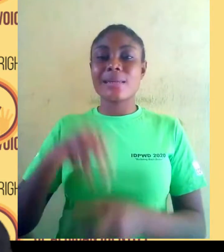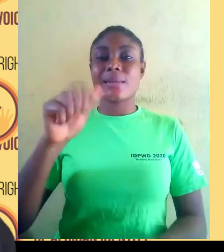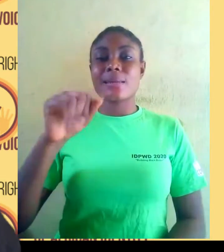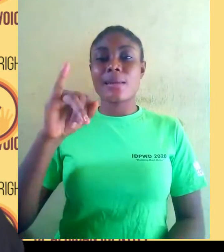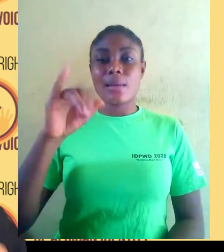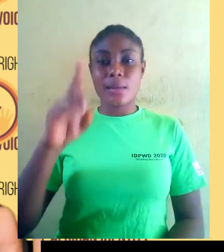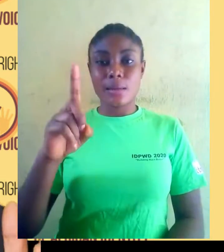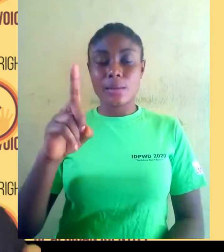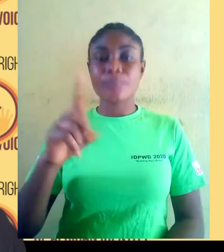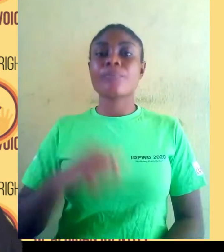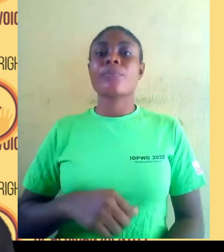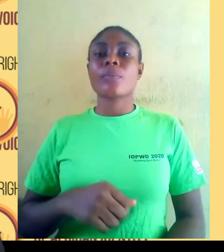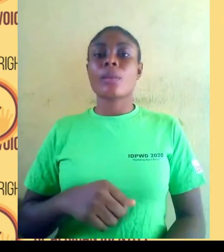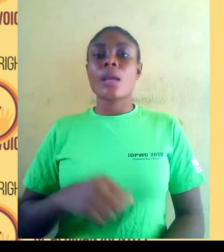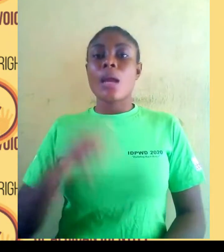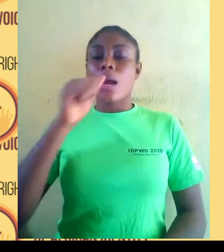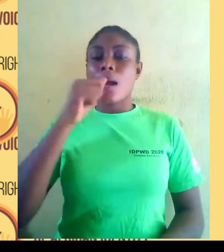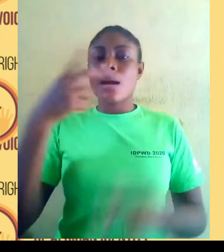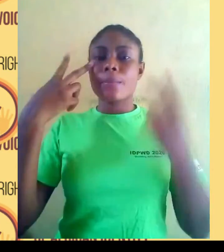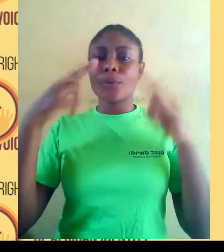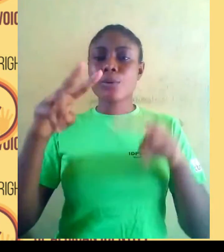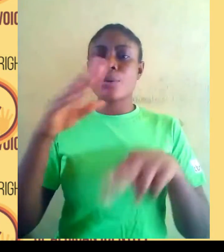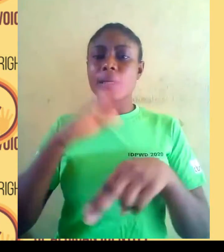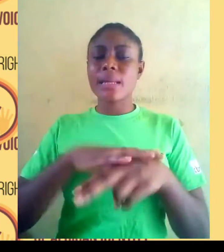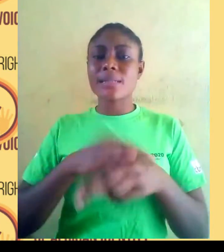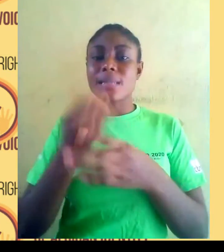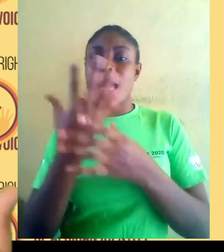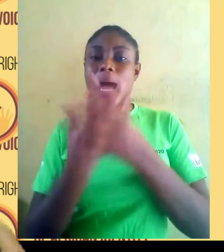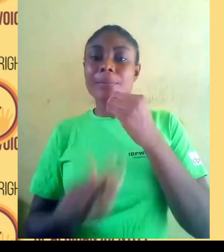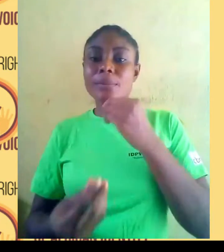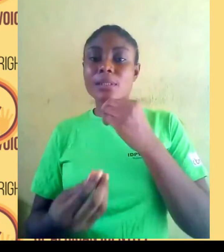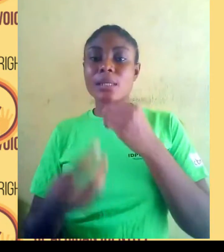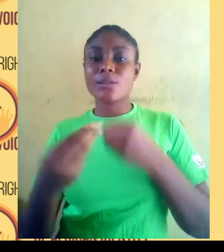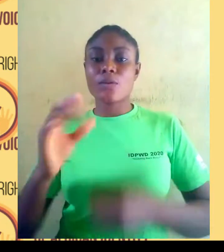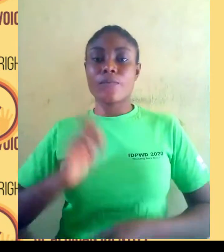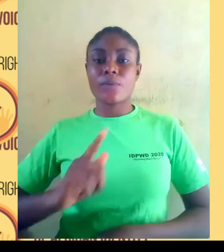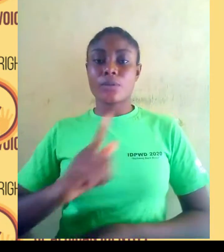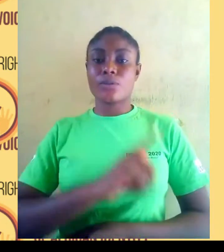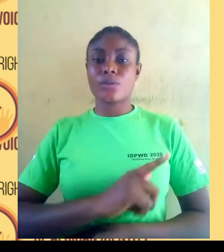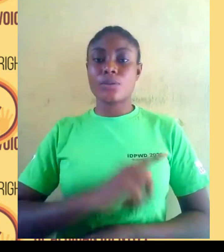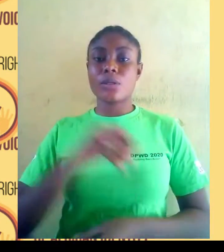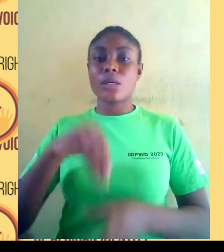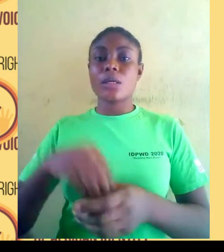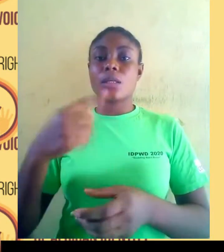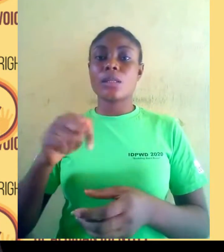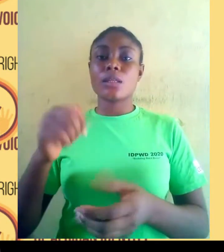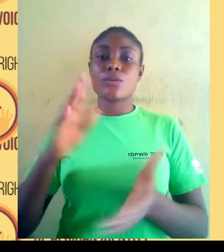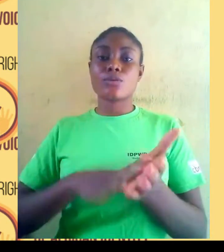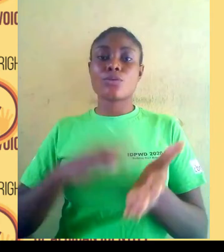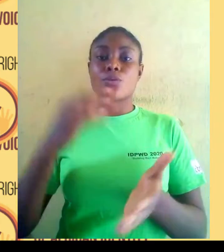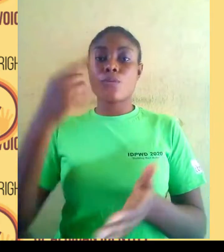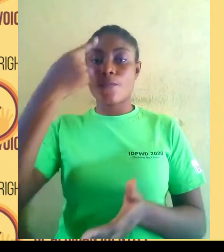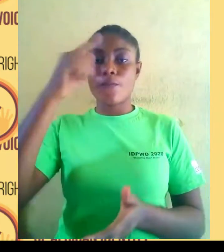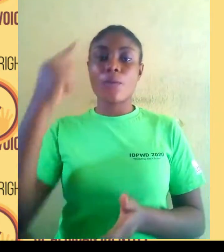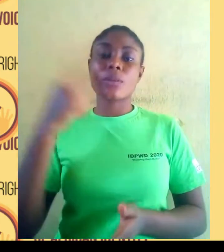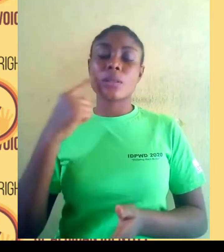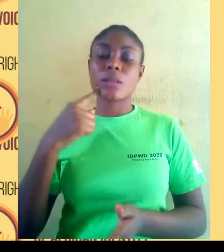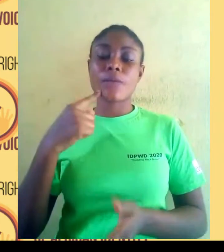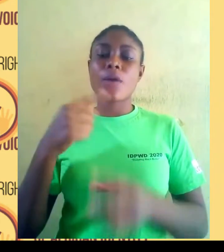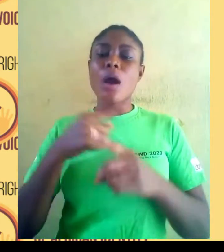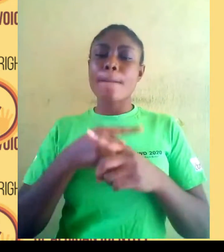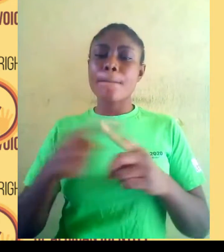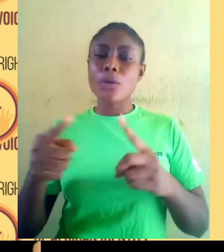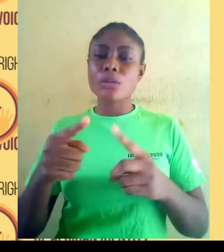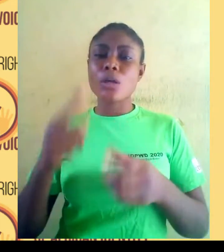I'm looking at absence of legislation in the schools for the deaf, but what the manuscript calls it